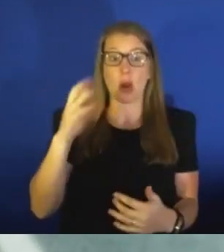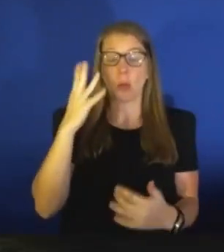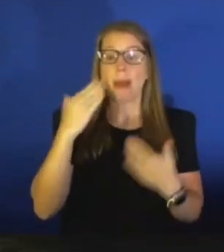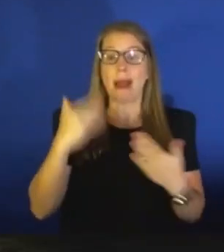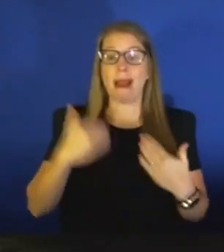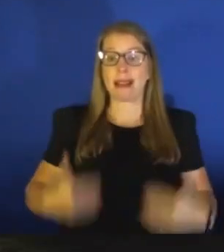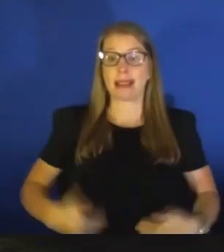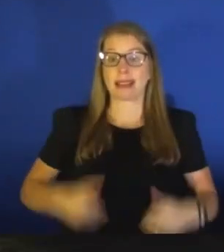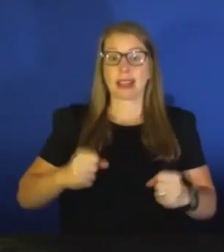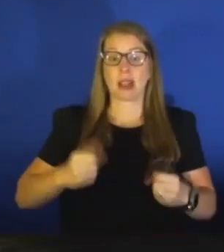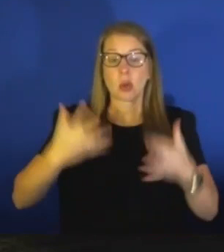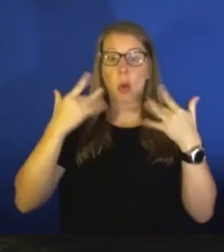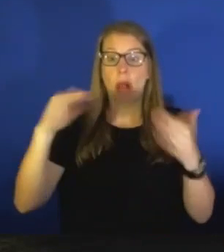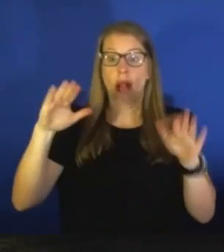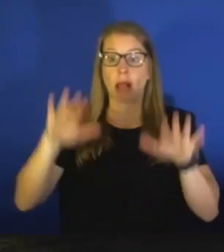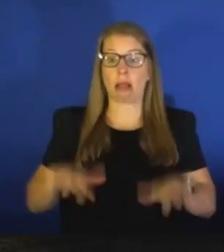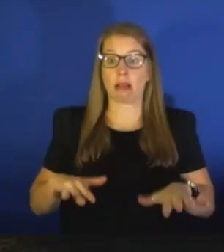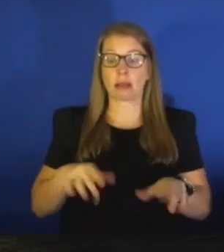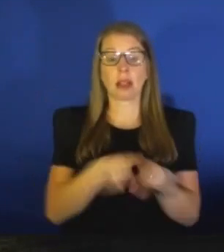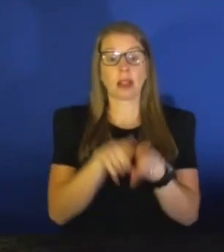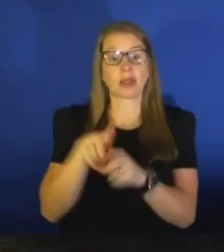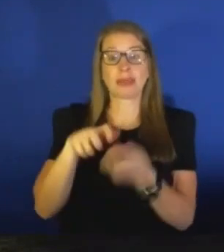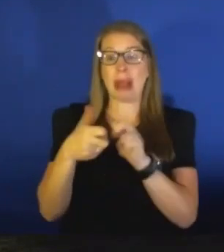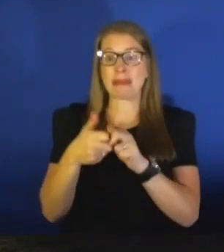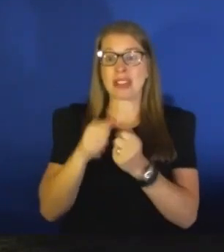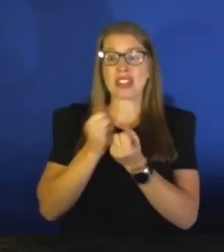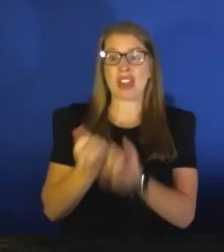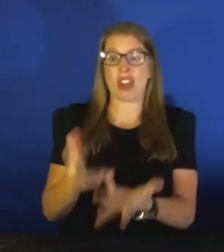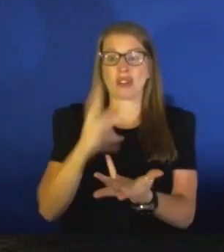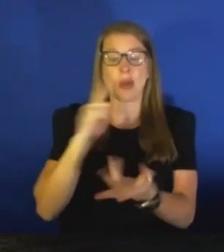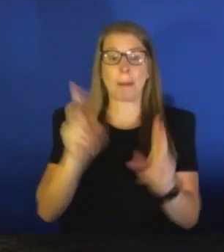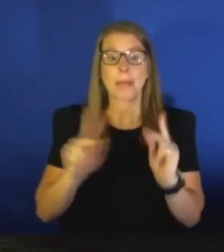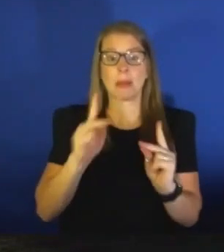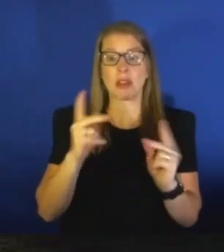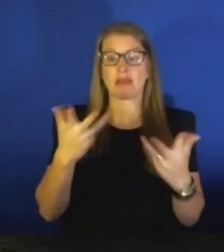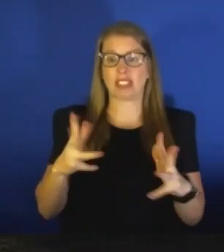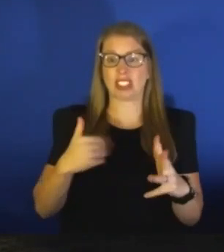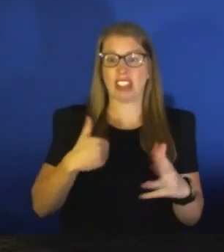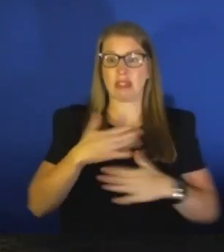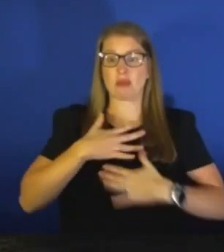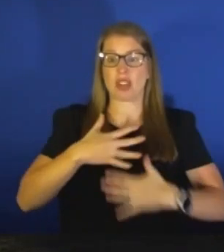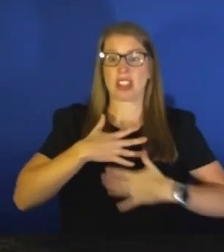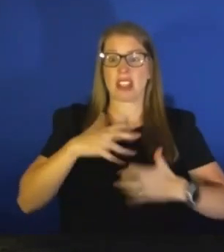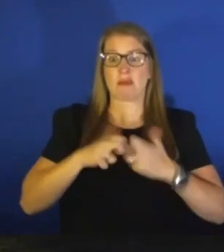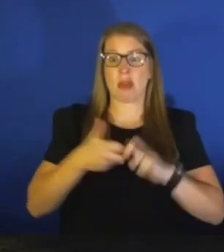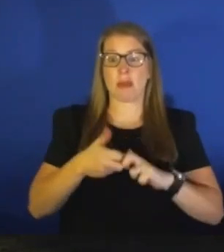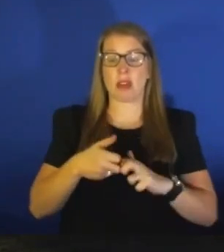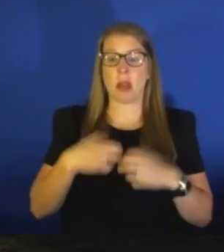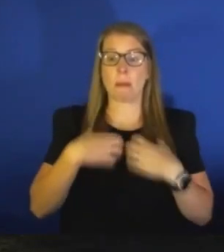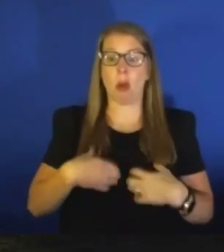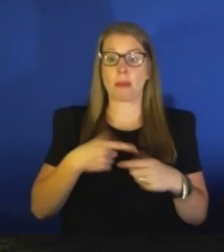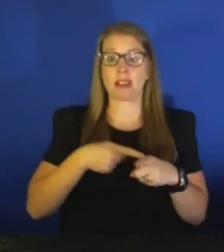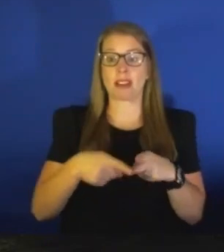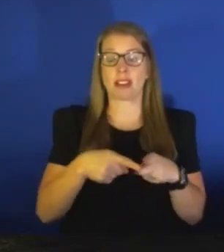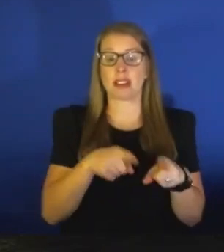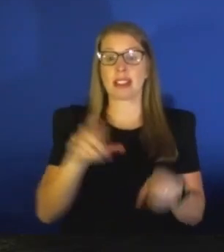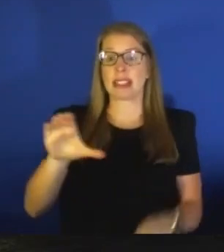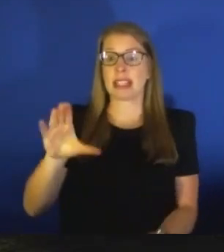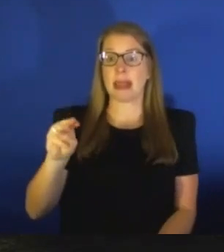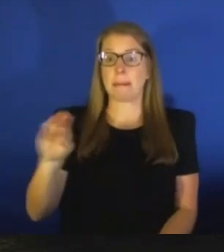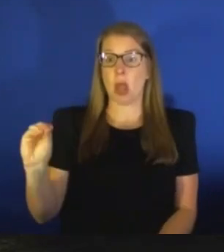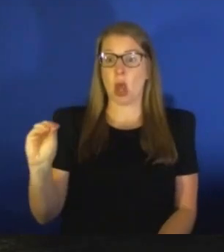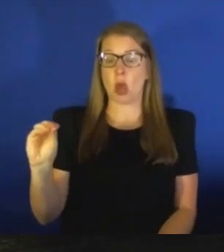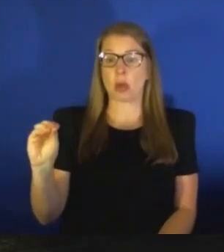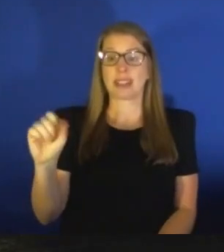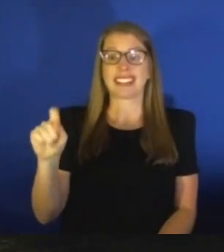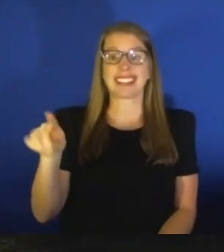weather also causes big issues for those who already have breathing problems. Pulmonologist and our Chief Medical Officer, Dr. Steve Stites,